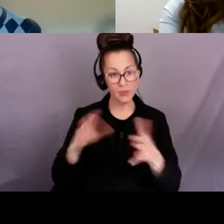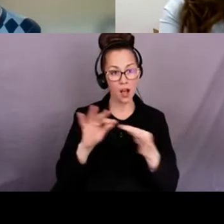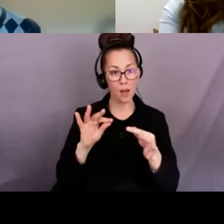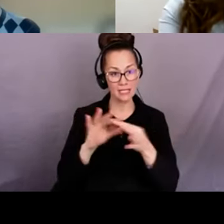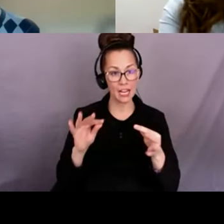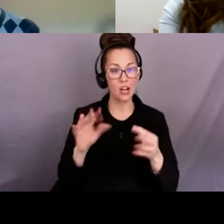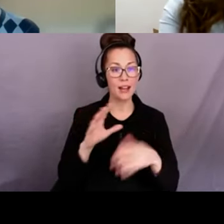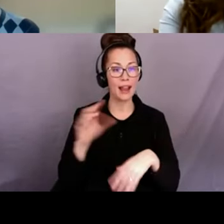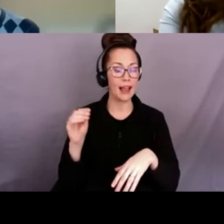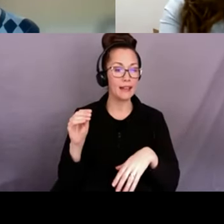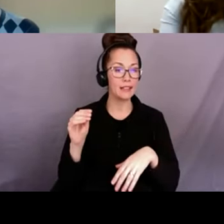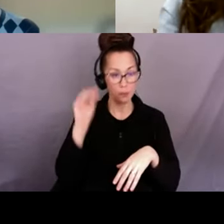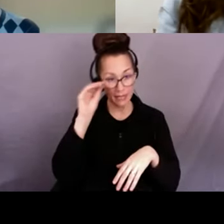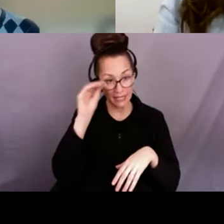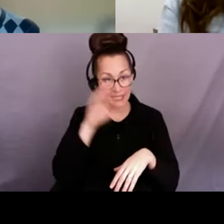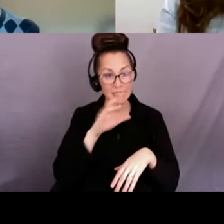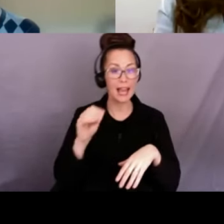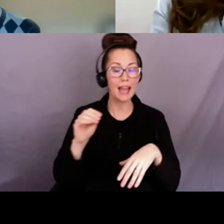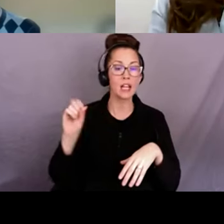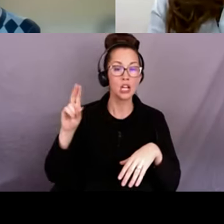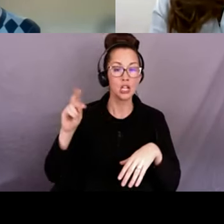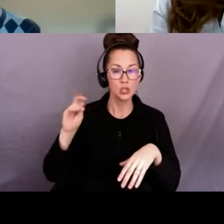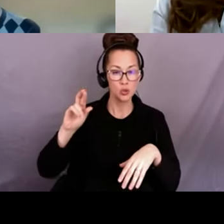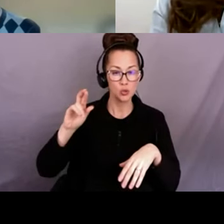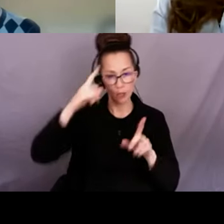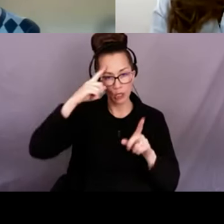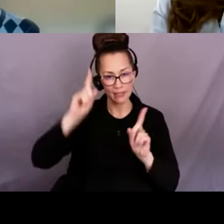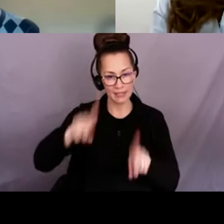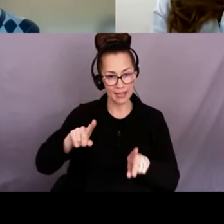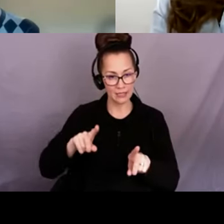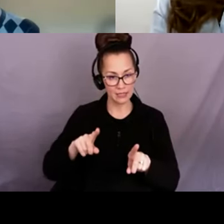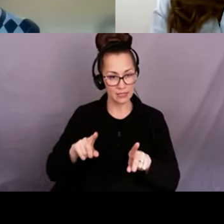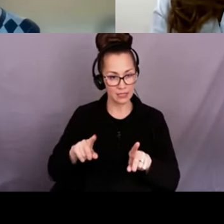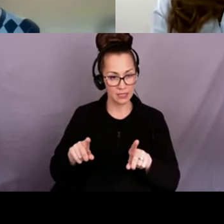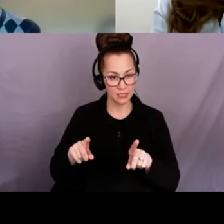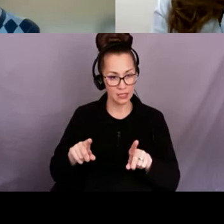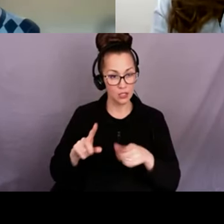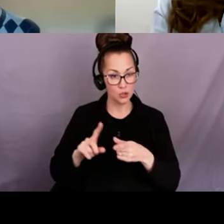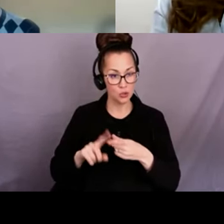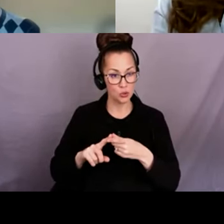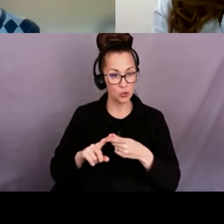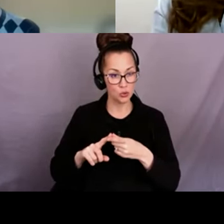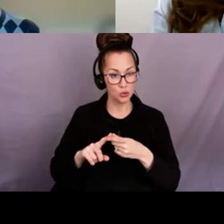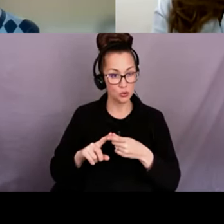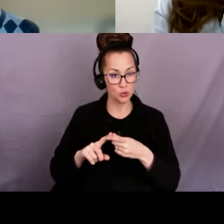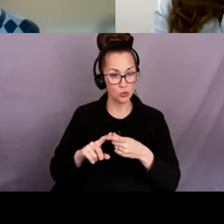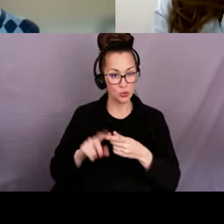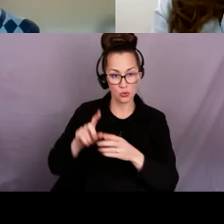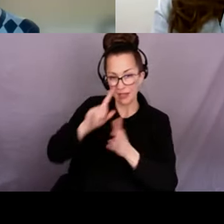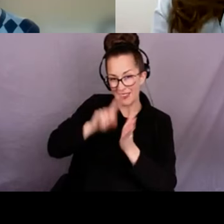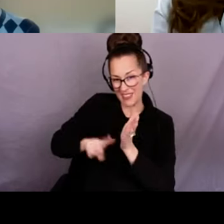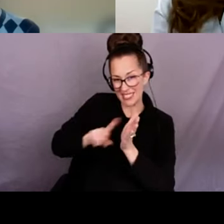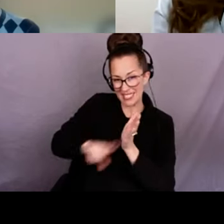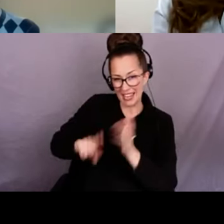and effectively super consent to the utilization of the vaccines that had been developed and were promulgated under